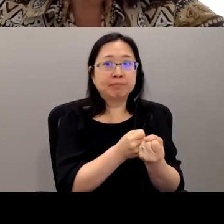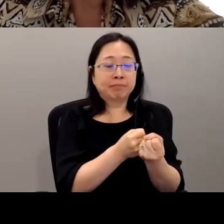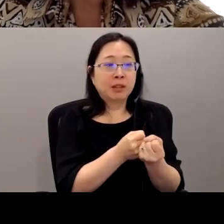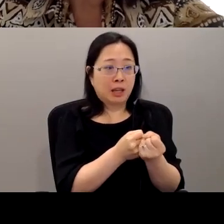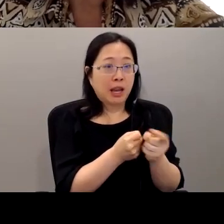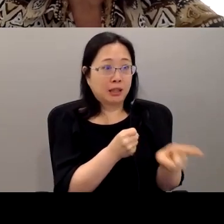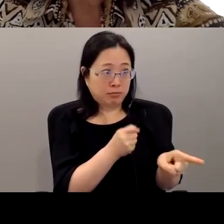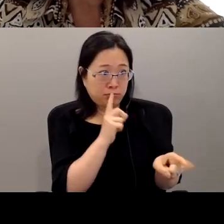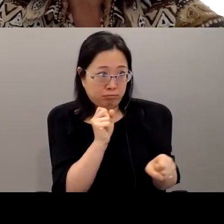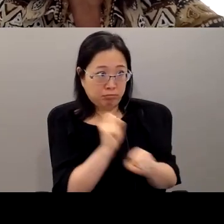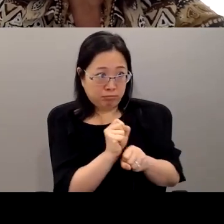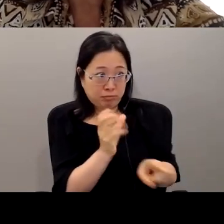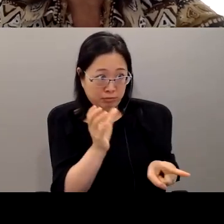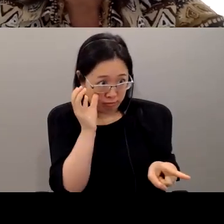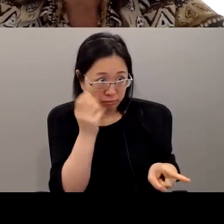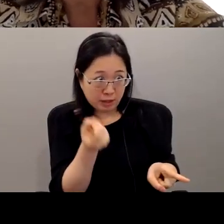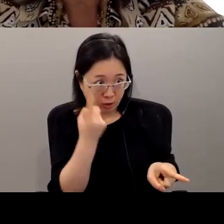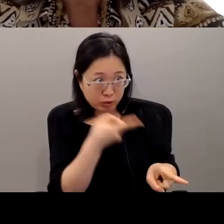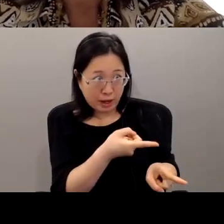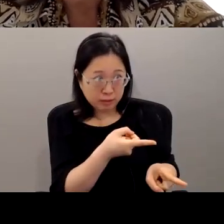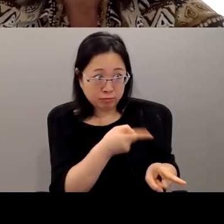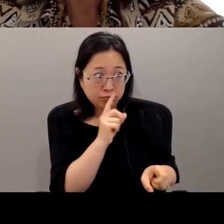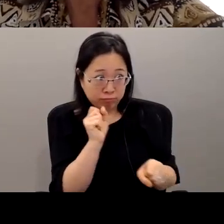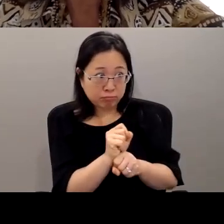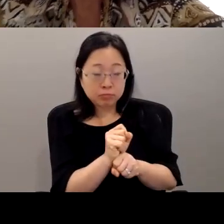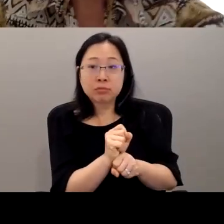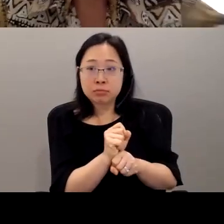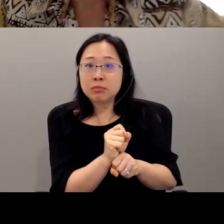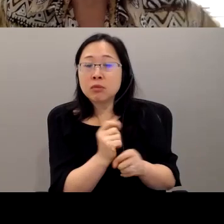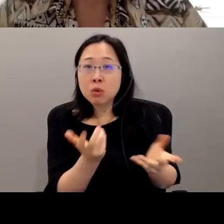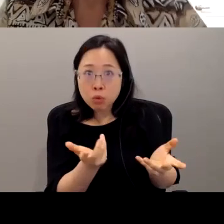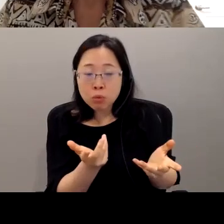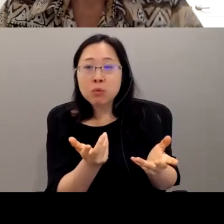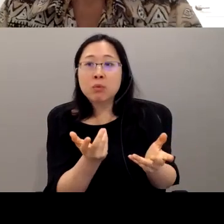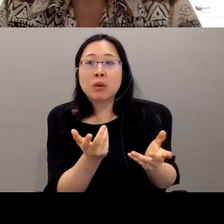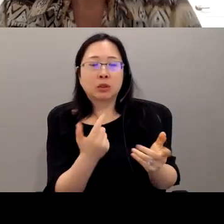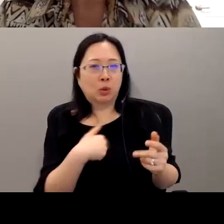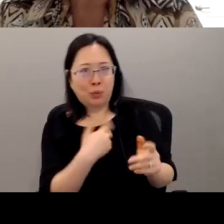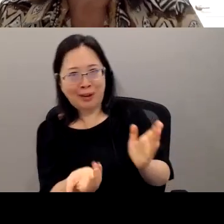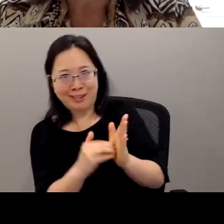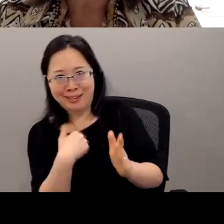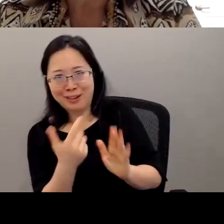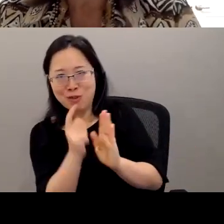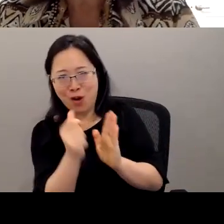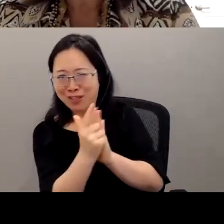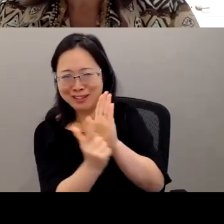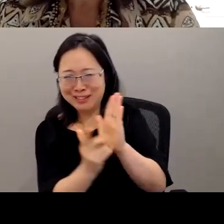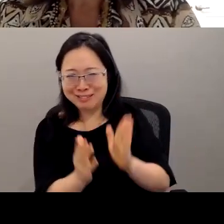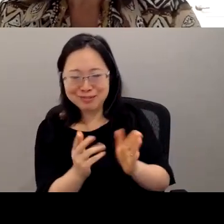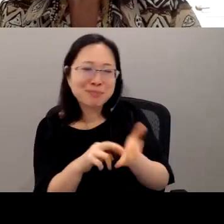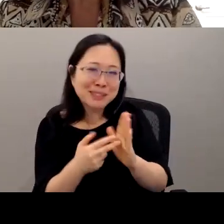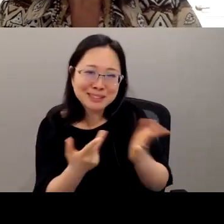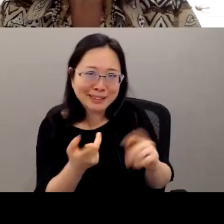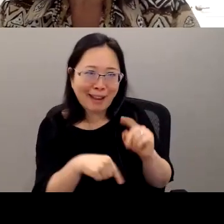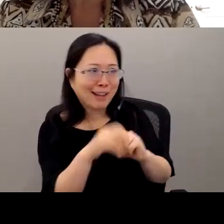do understand the legal terms. We are not lawyers, so we don't give legal advice,